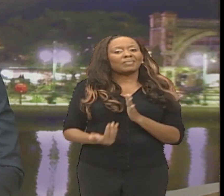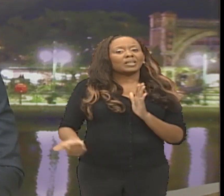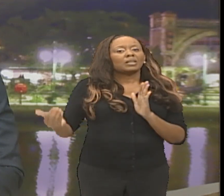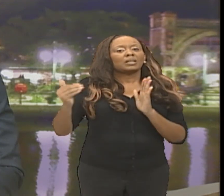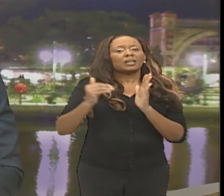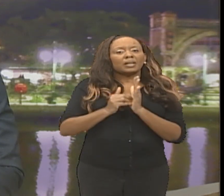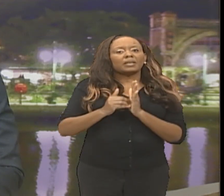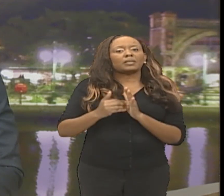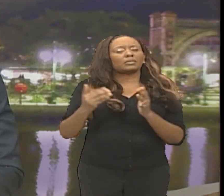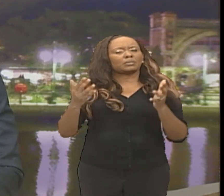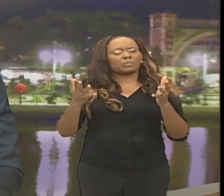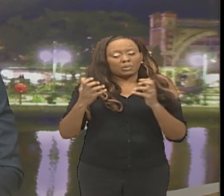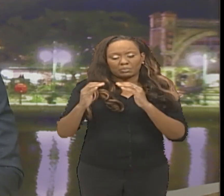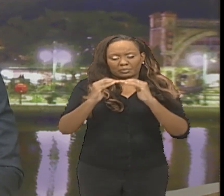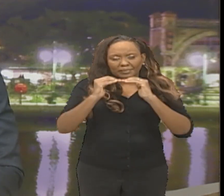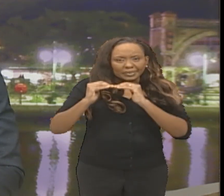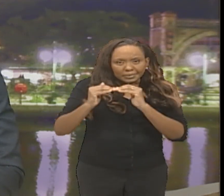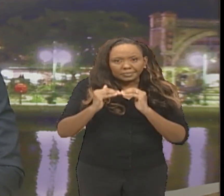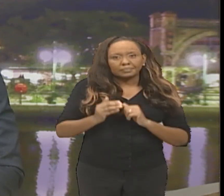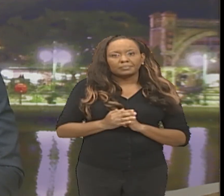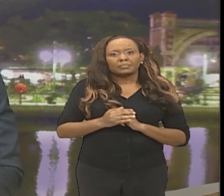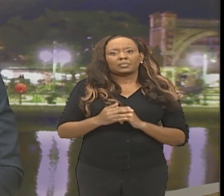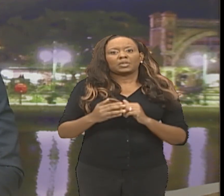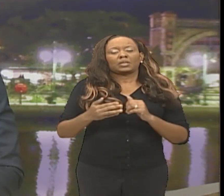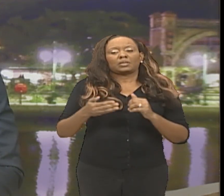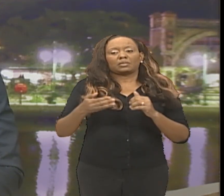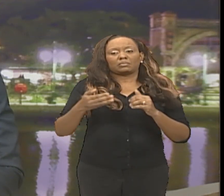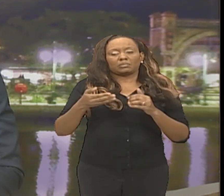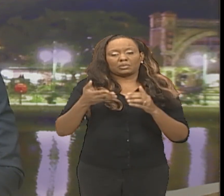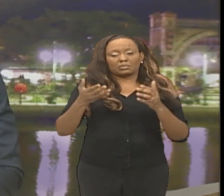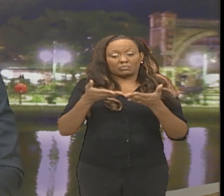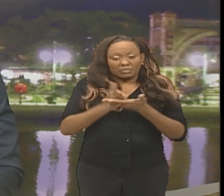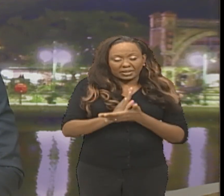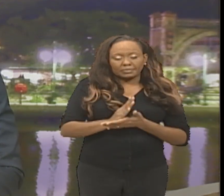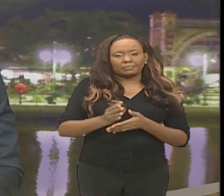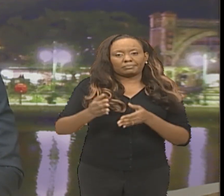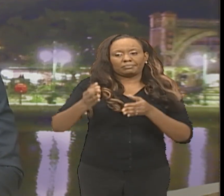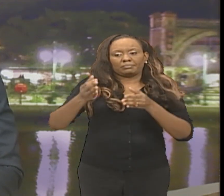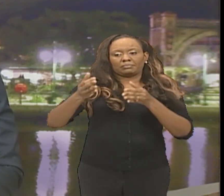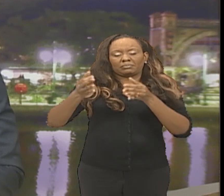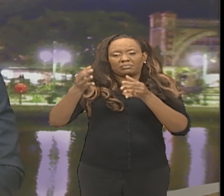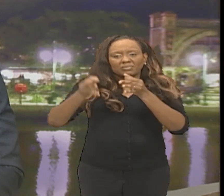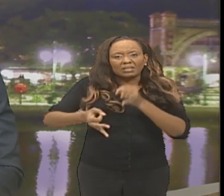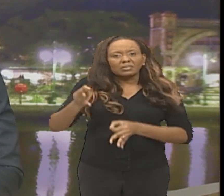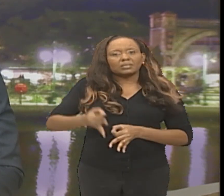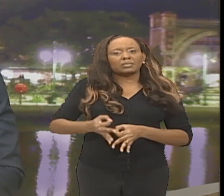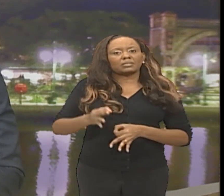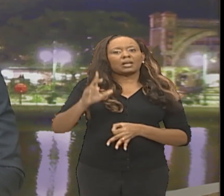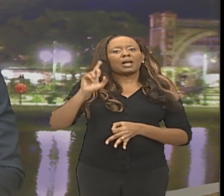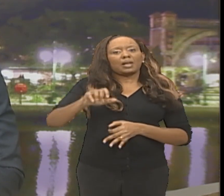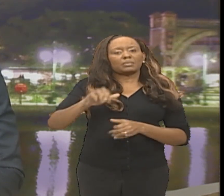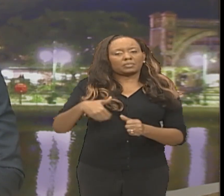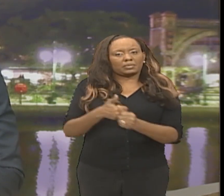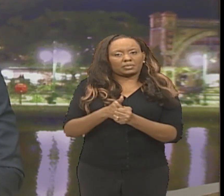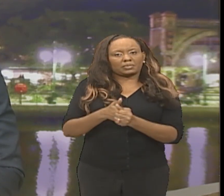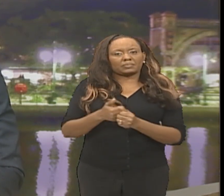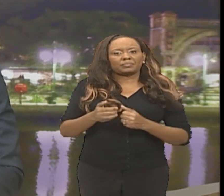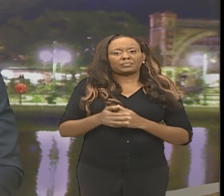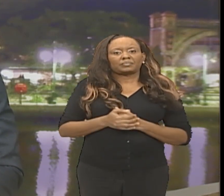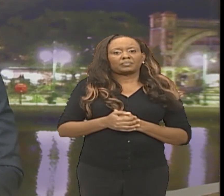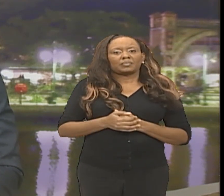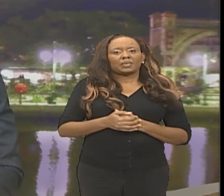principles of fairness and natural justice, as officials are aware that a tremendous fear of victimization and